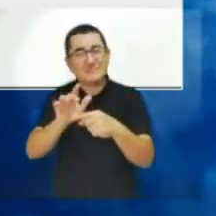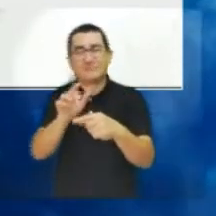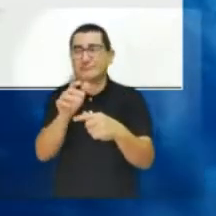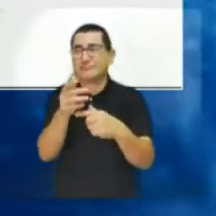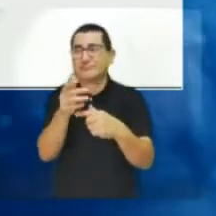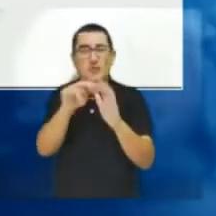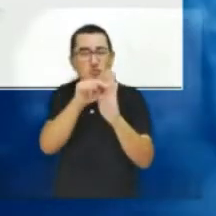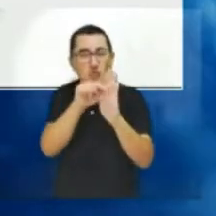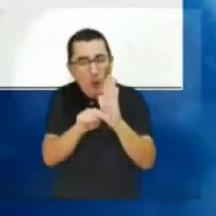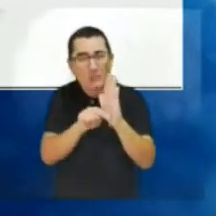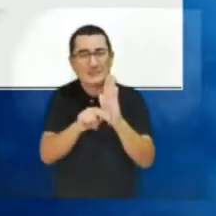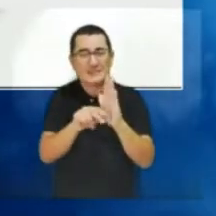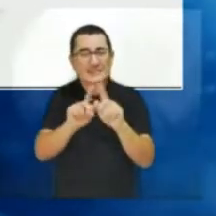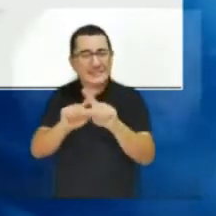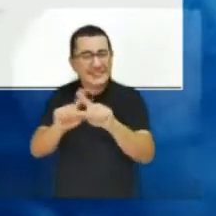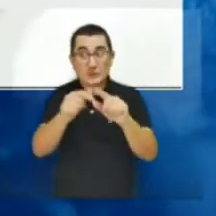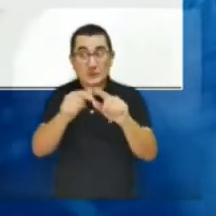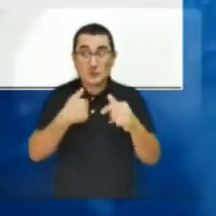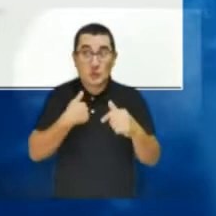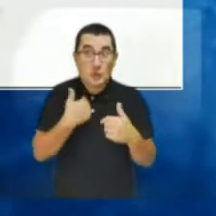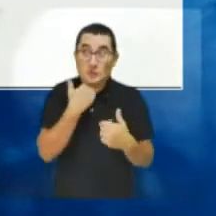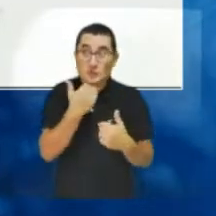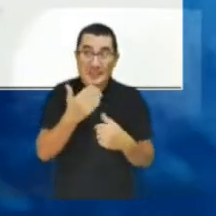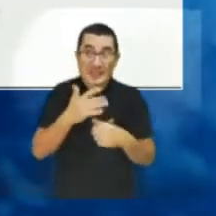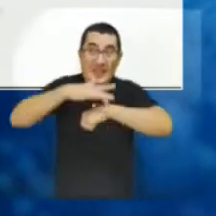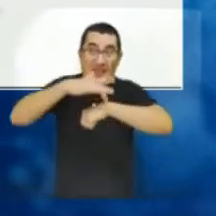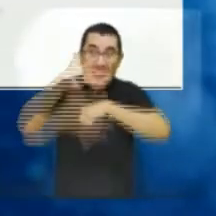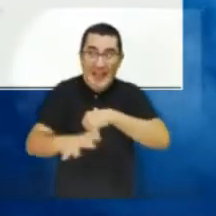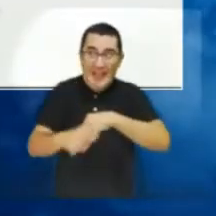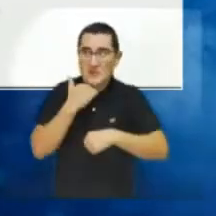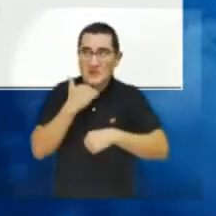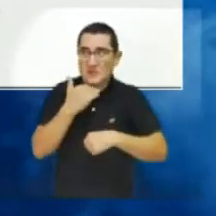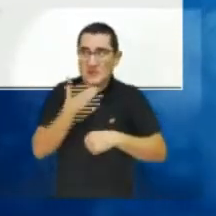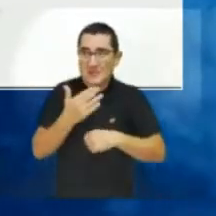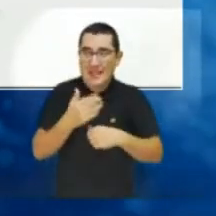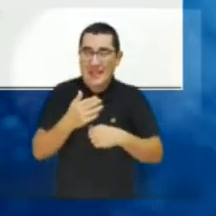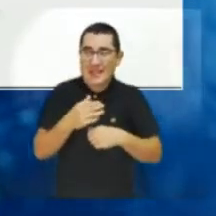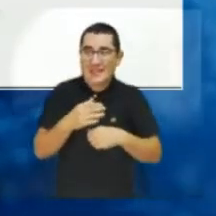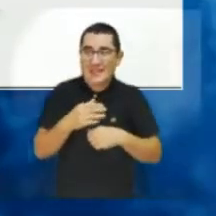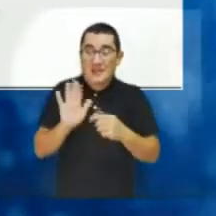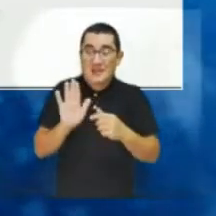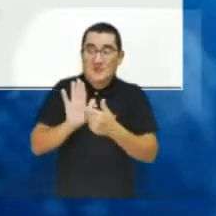me. So I go quick. For localization,